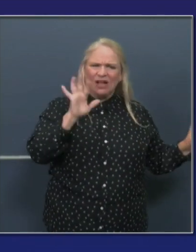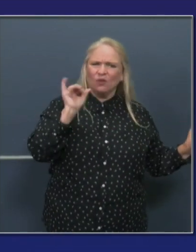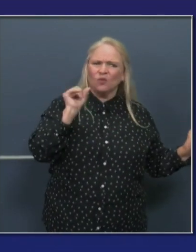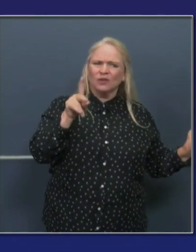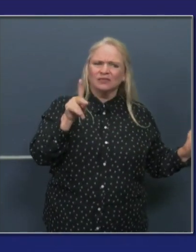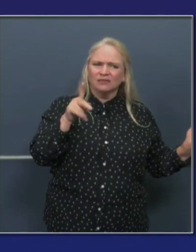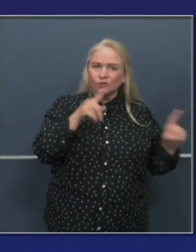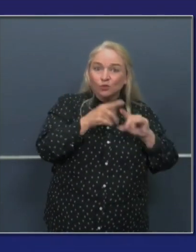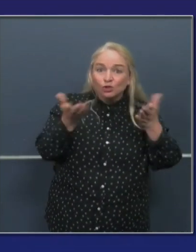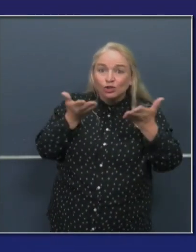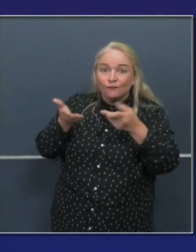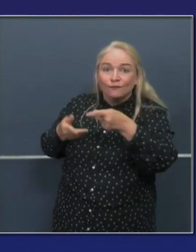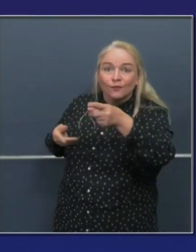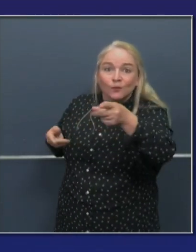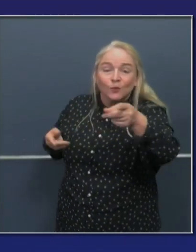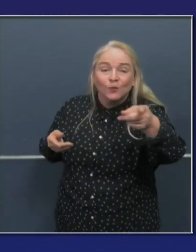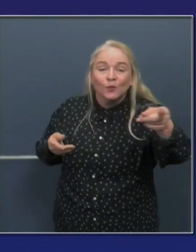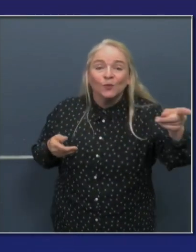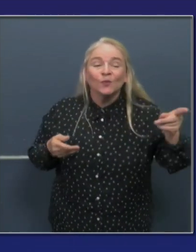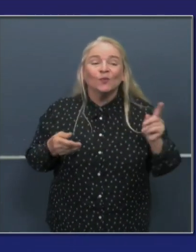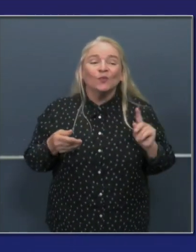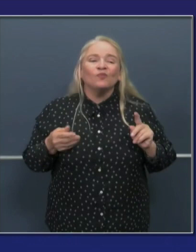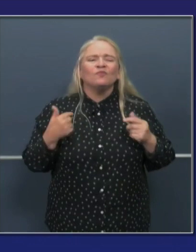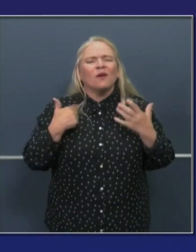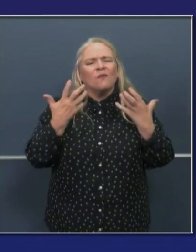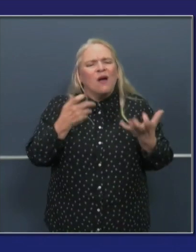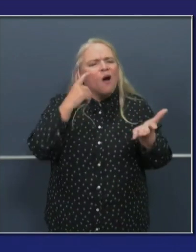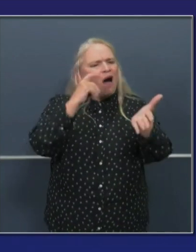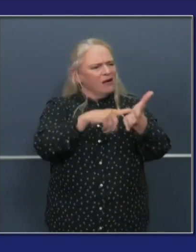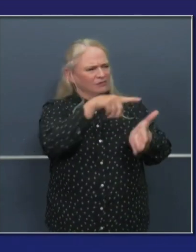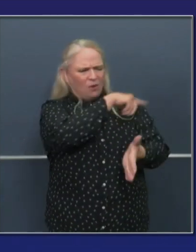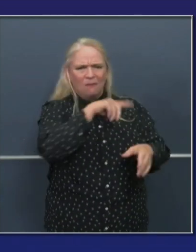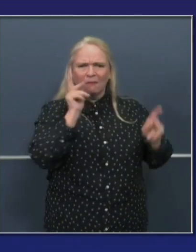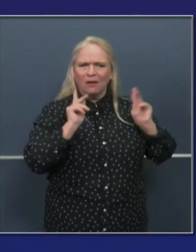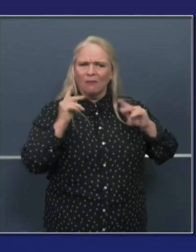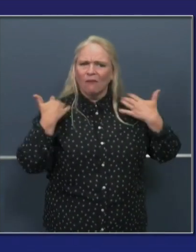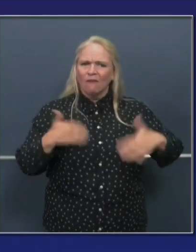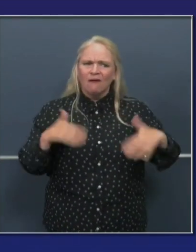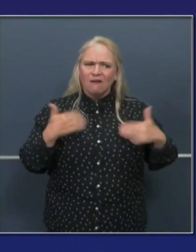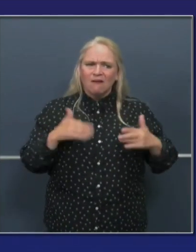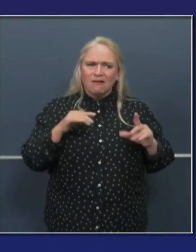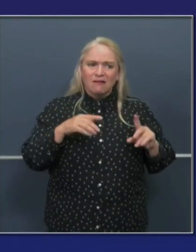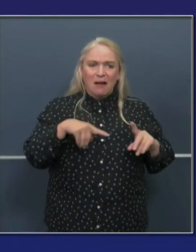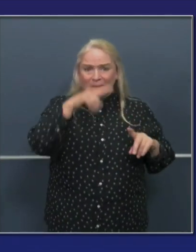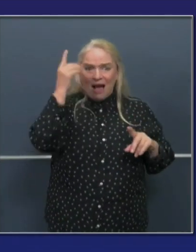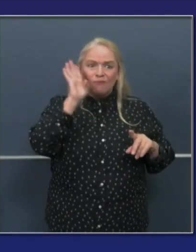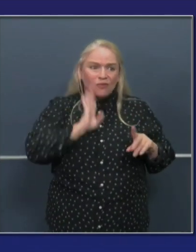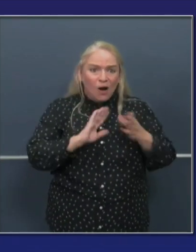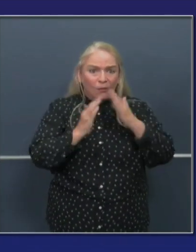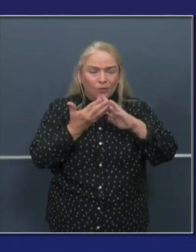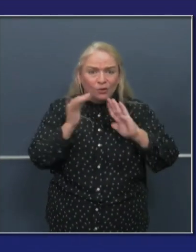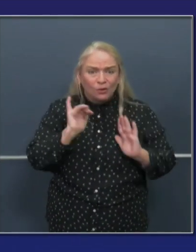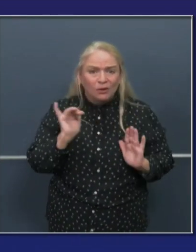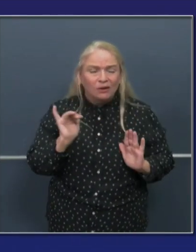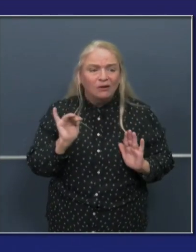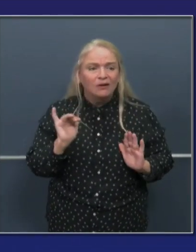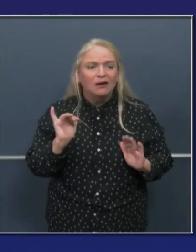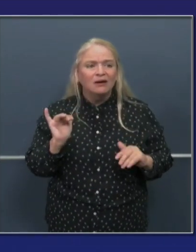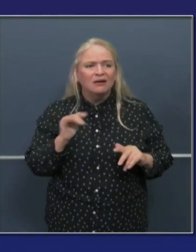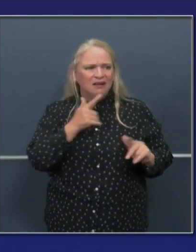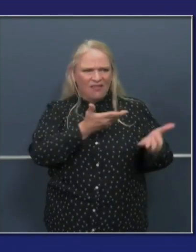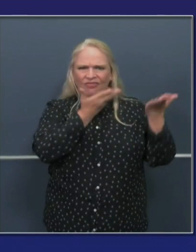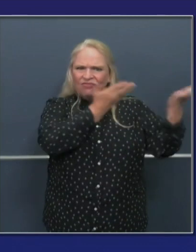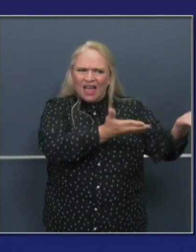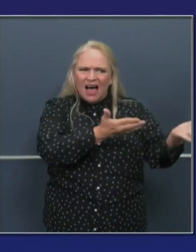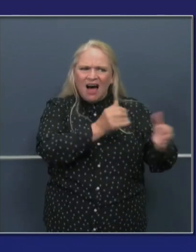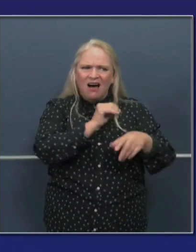want to acknowledge that essential workforce, overrepresented in the Black and brown community, for being there when we needed them the